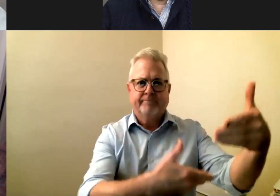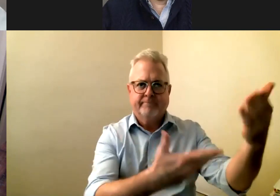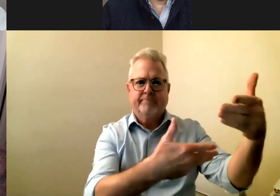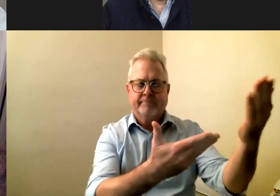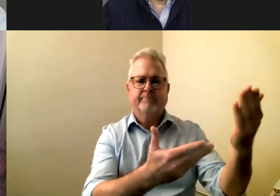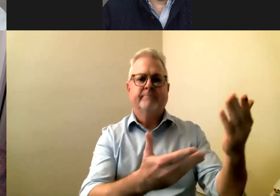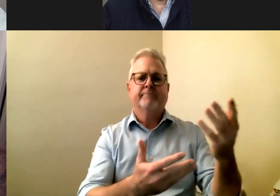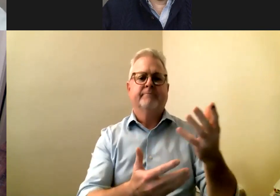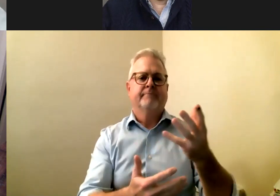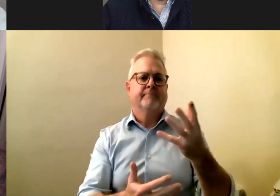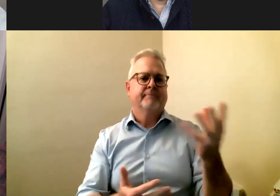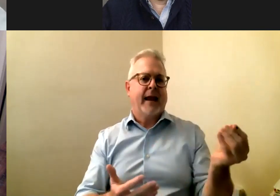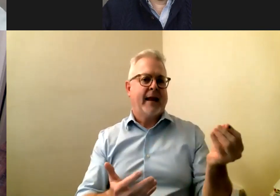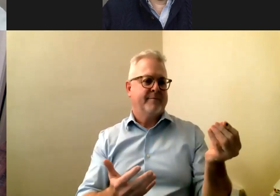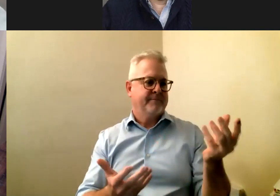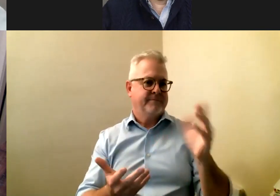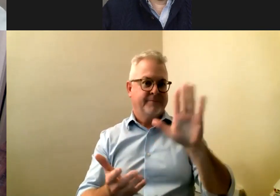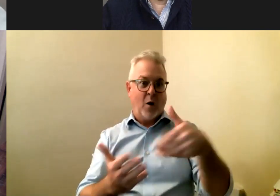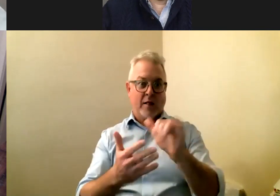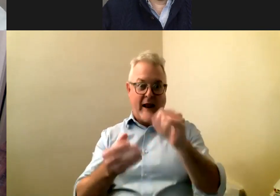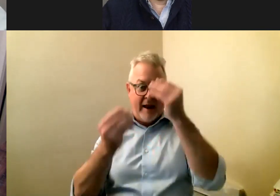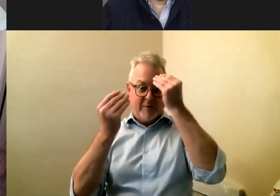aware that of our proposals.